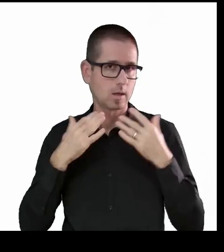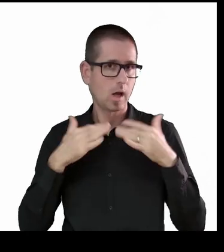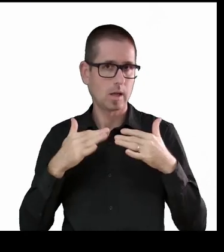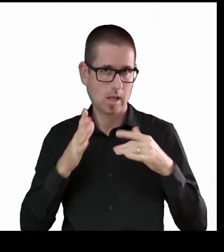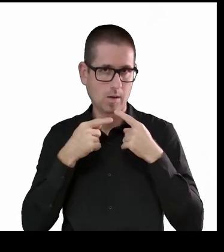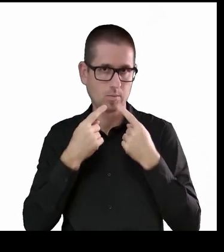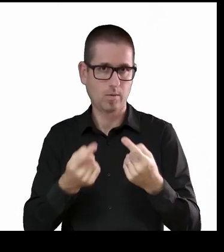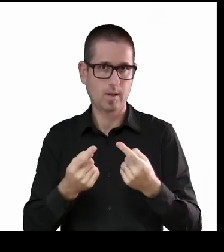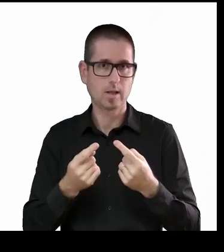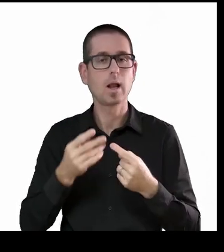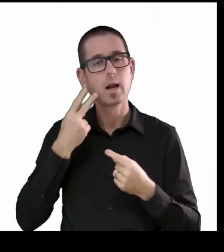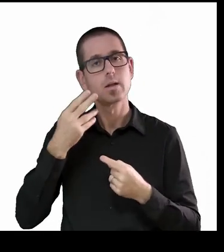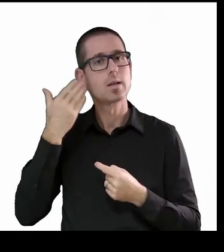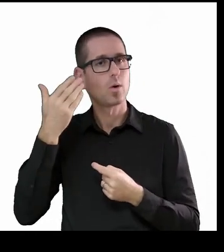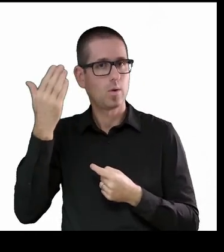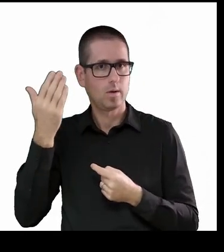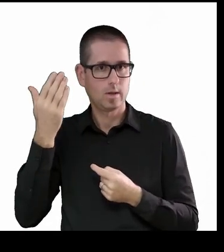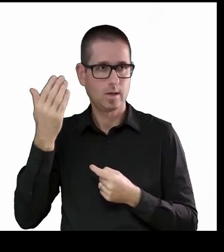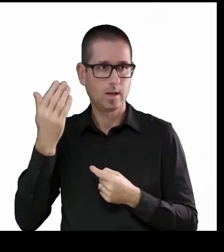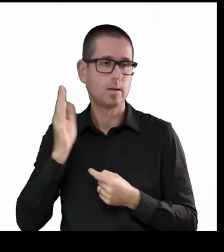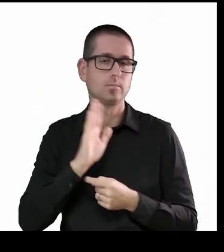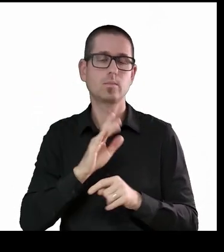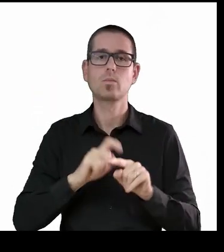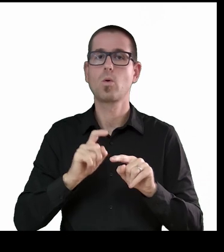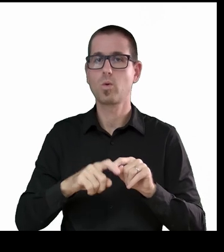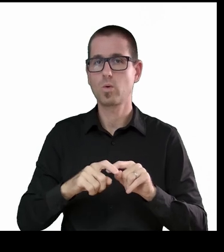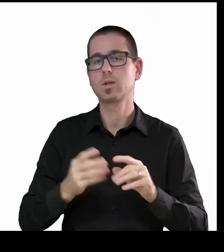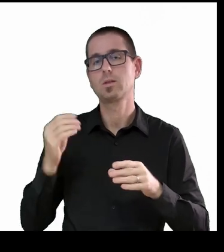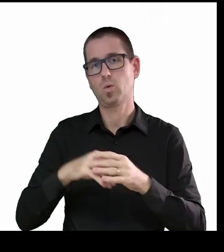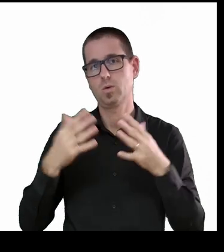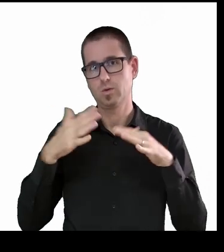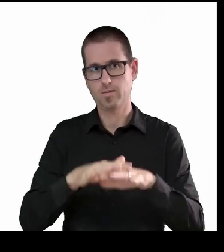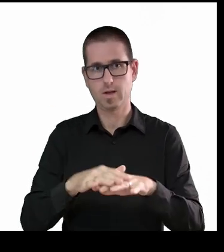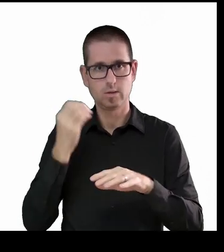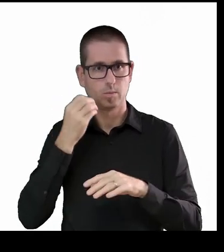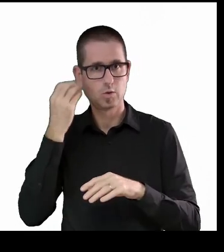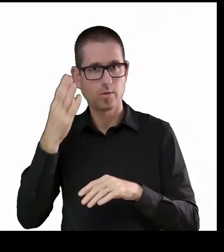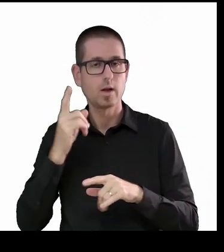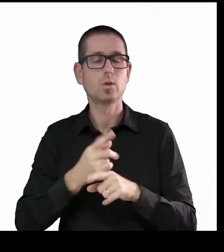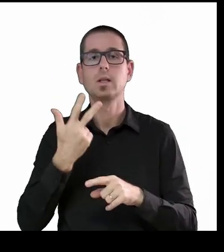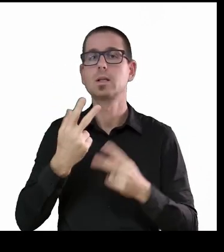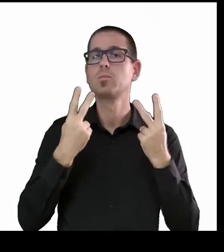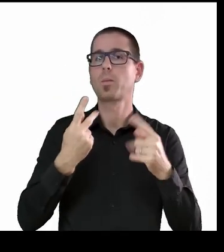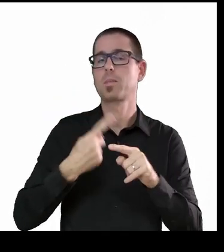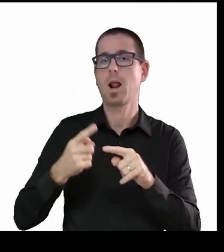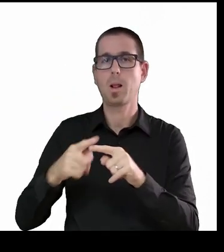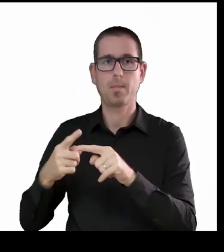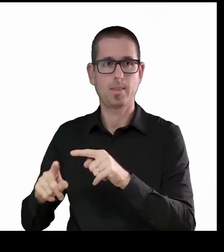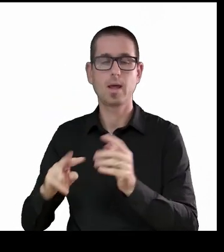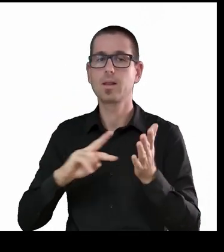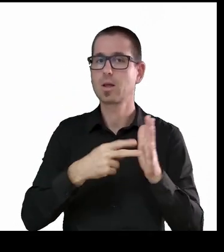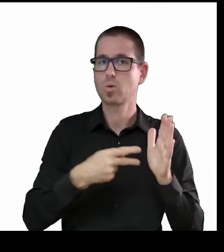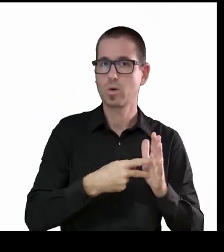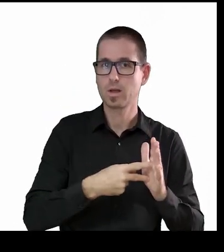explanation will be the theoretical framework of inclusive digital education, including three important elements: